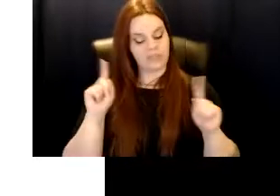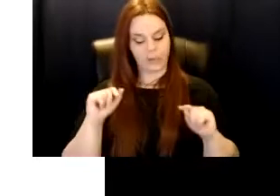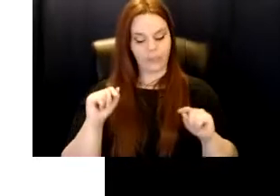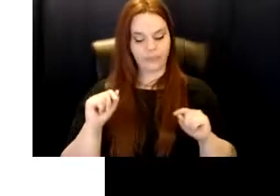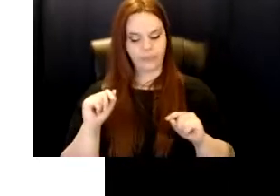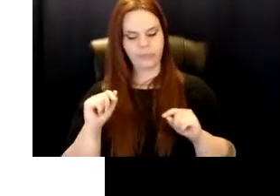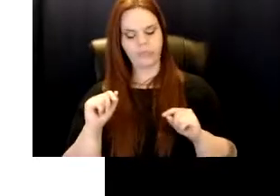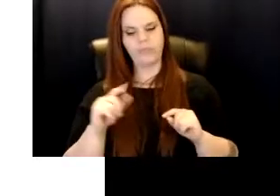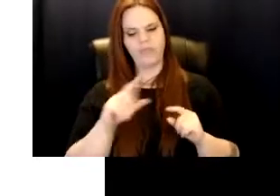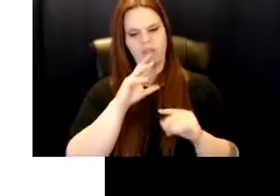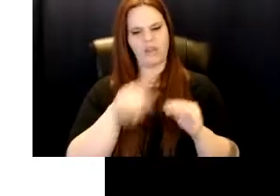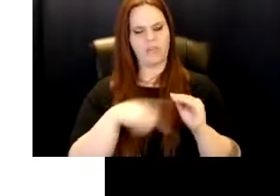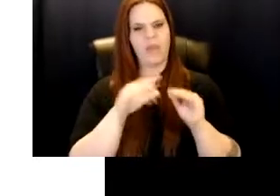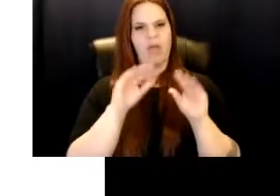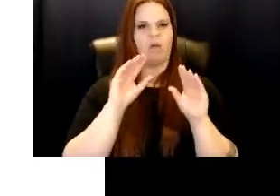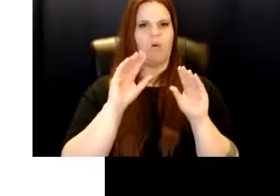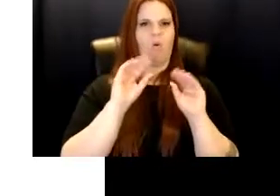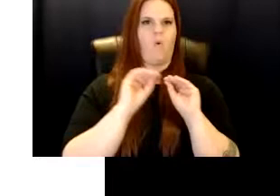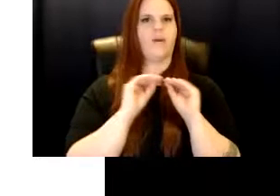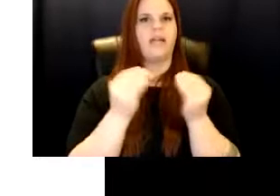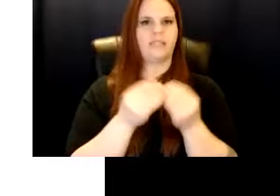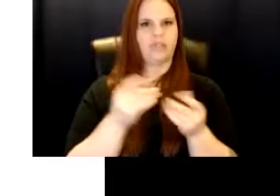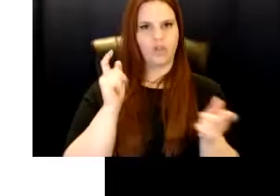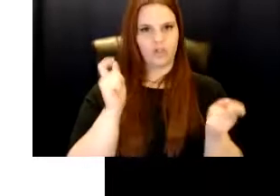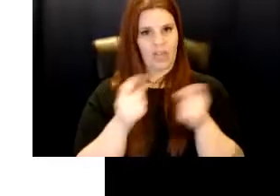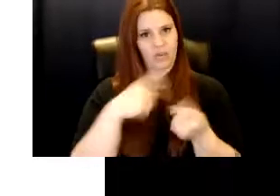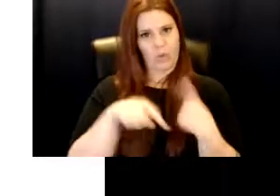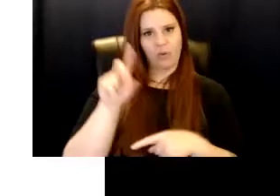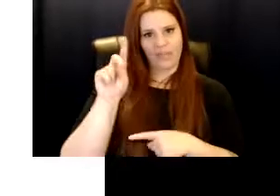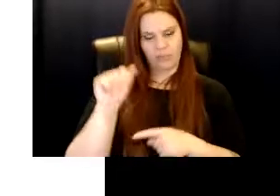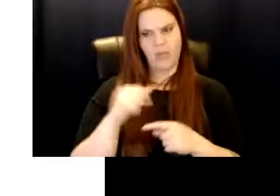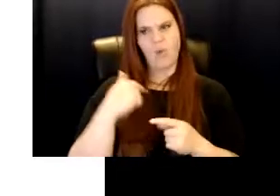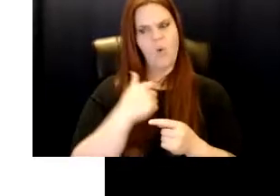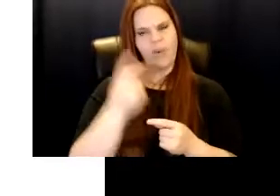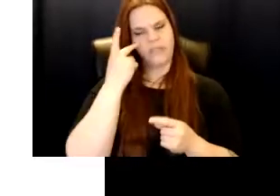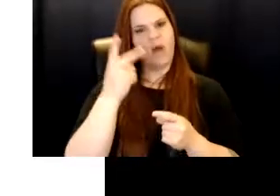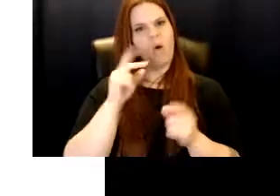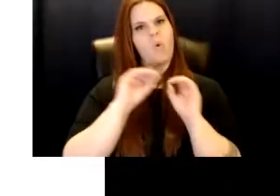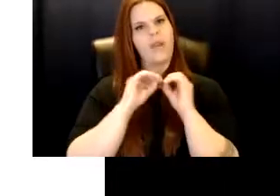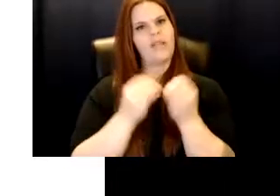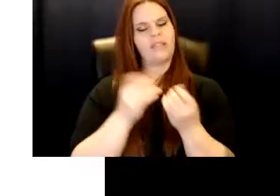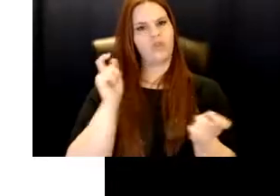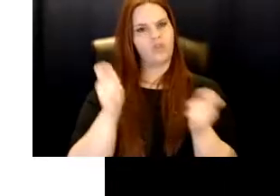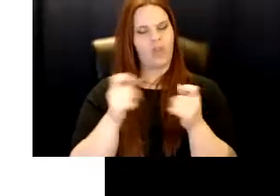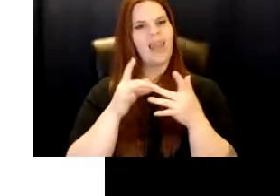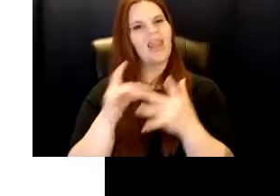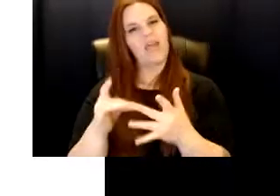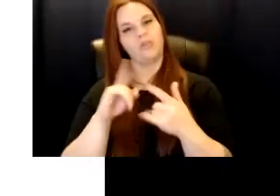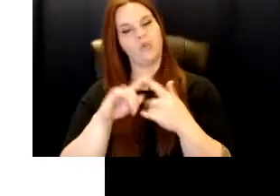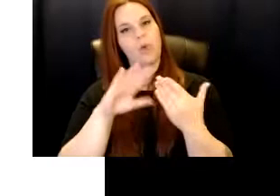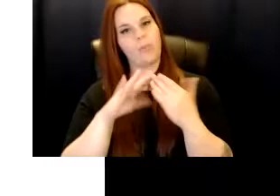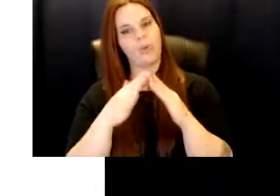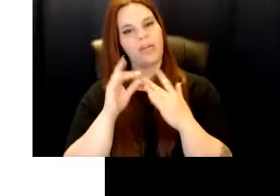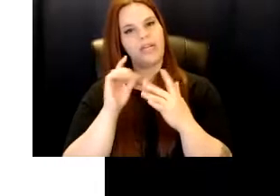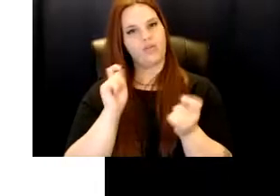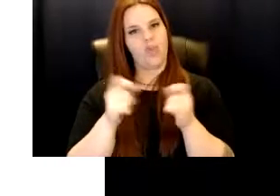about, that organizational change around disability. I think that what we saw was that organizational change also led to community change in